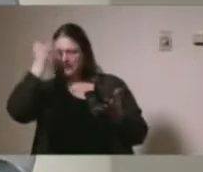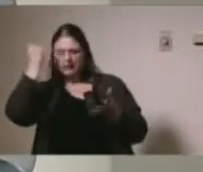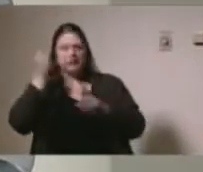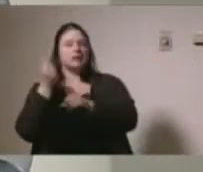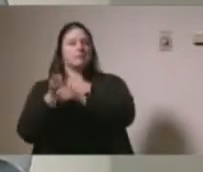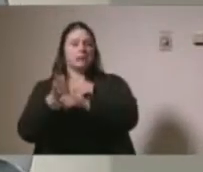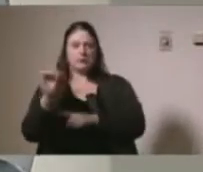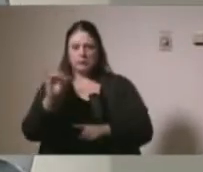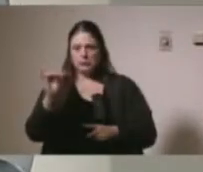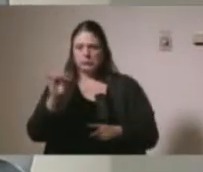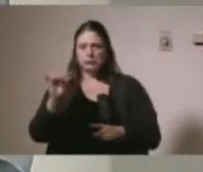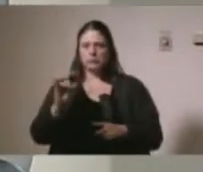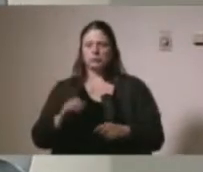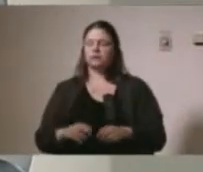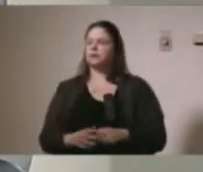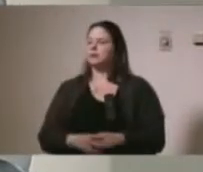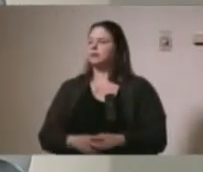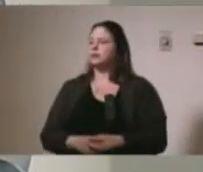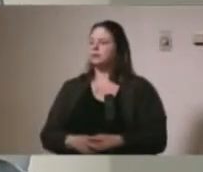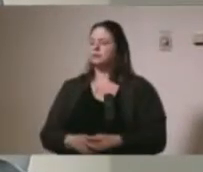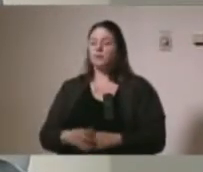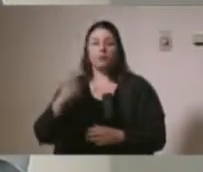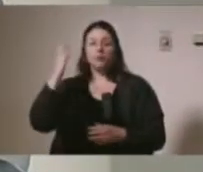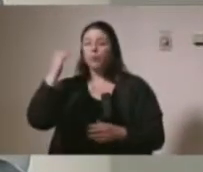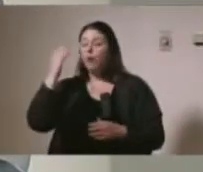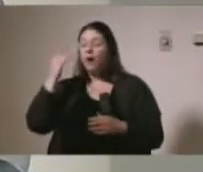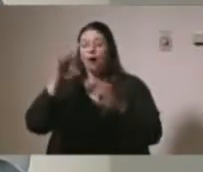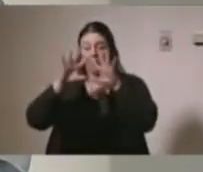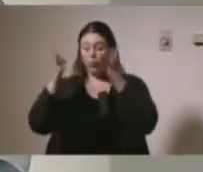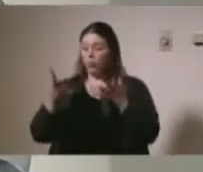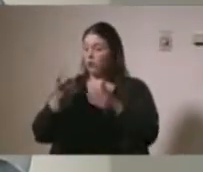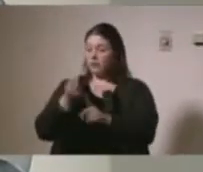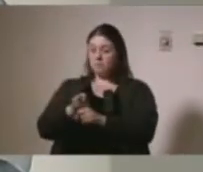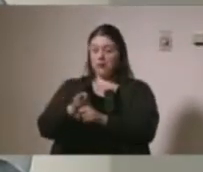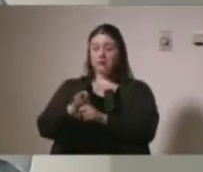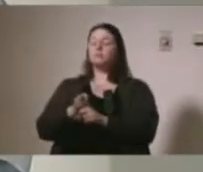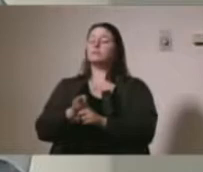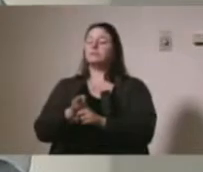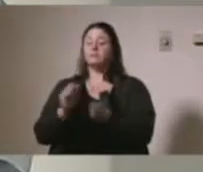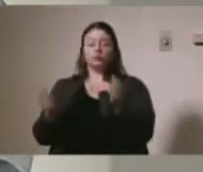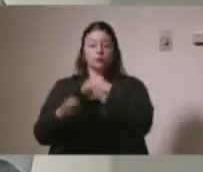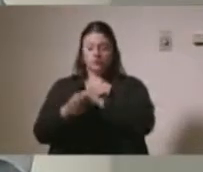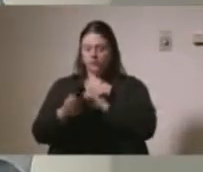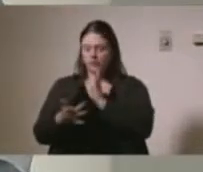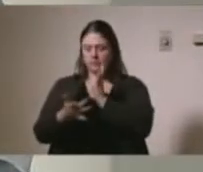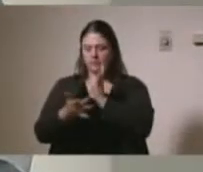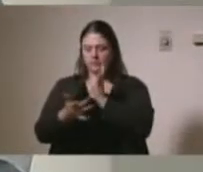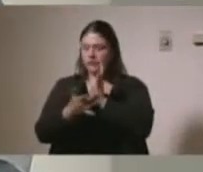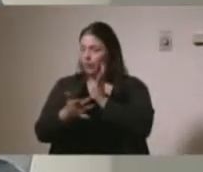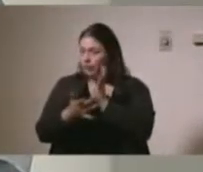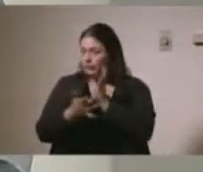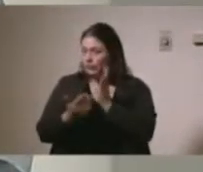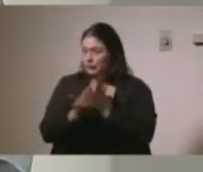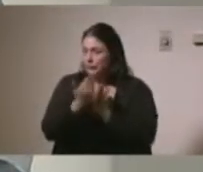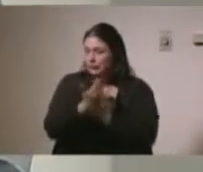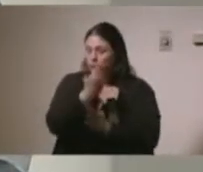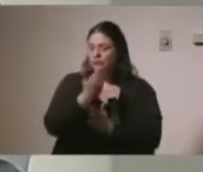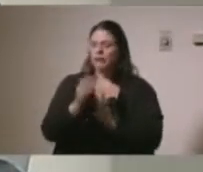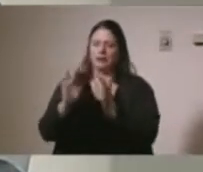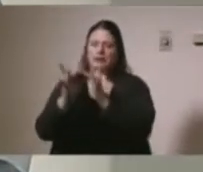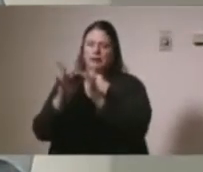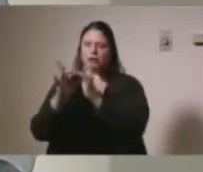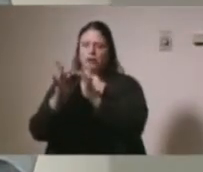crisis resulting from new technologies and e-substitution with the expansion of Internet. And to that was